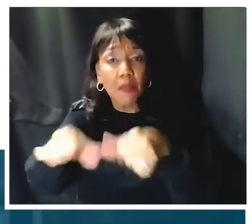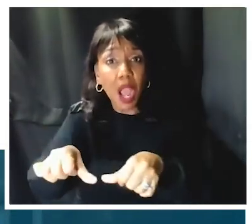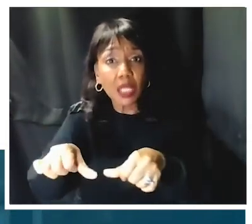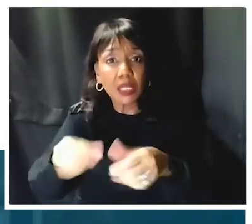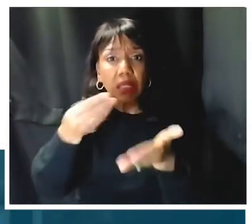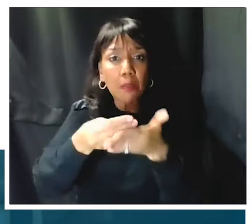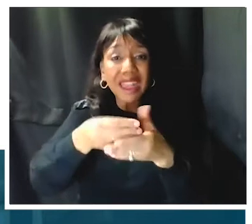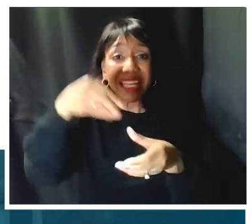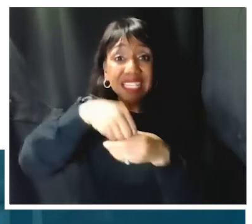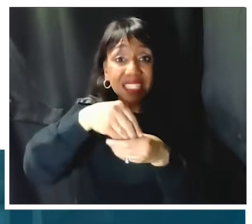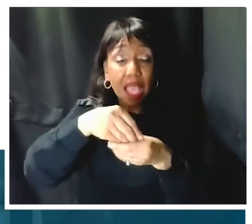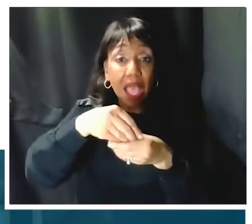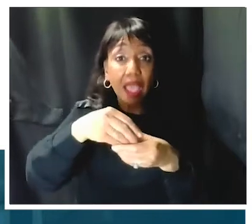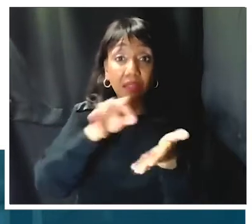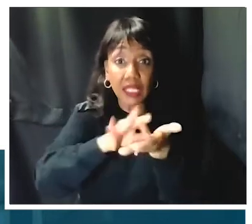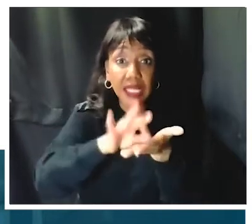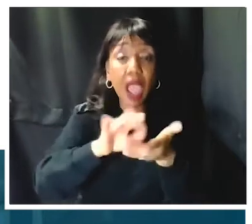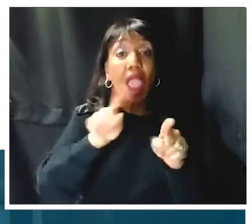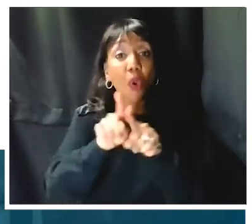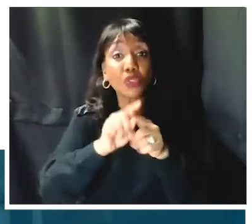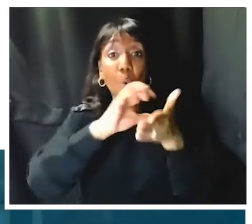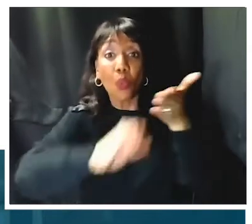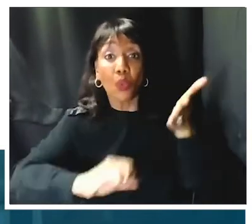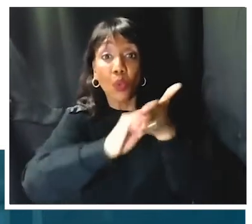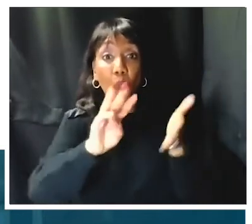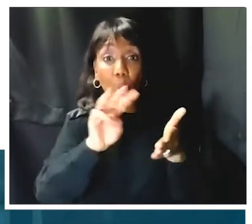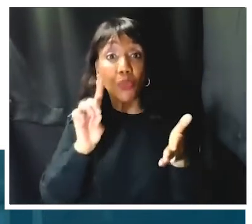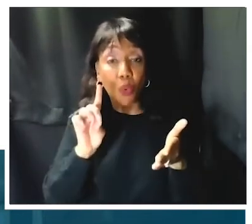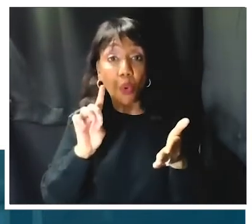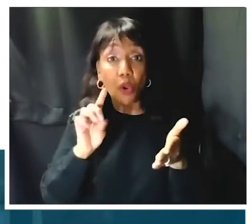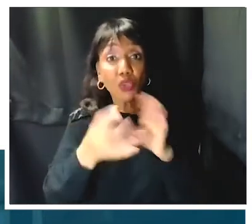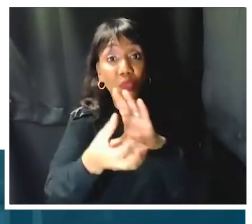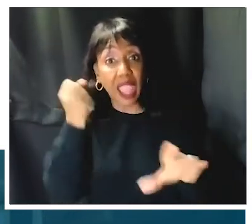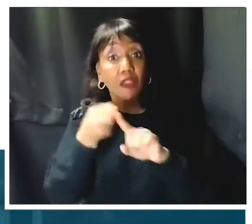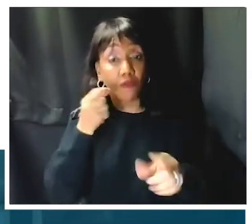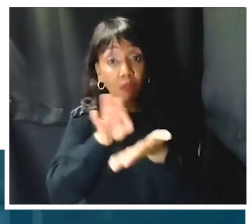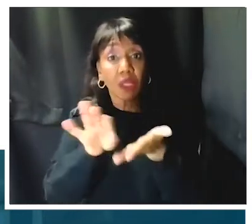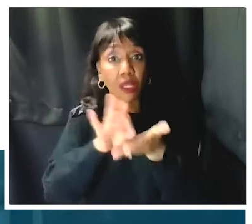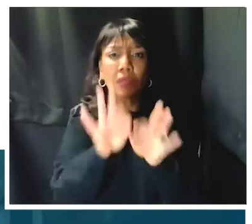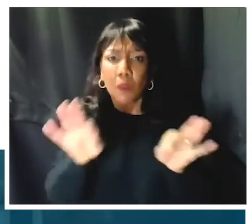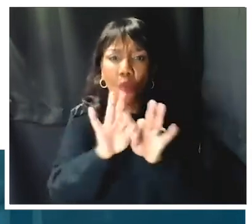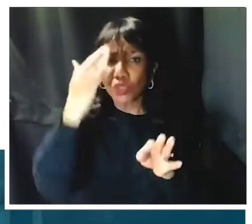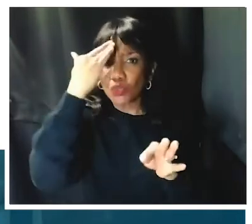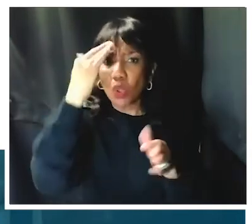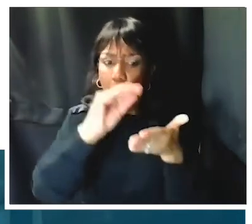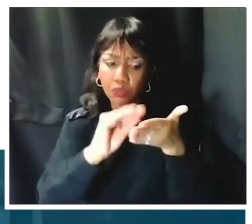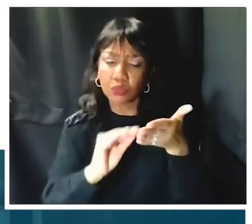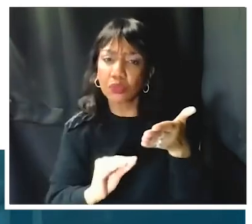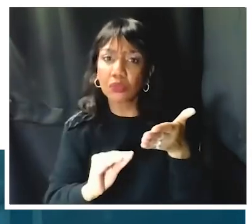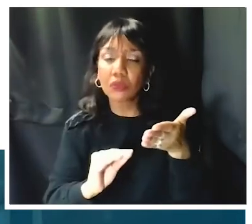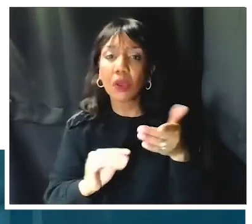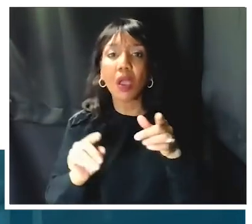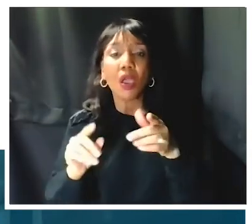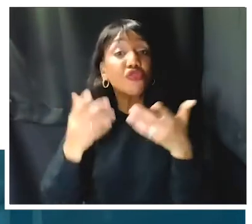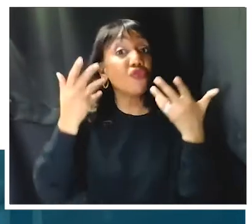you put into your account, and your withdrawals, the money you take out of your account. The last thing you want to do